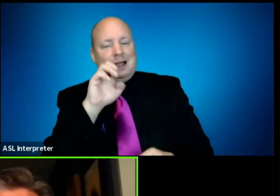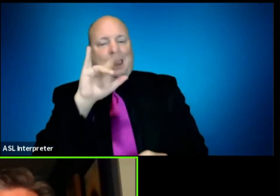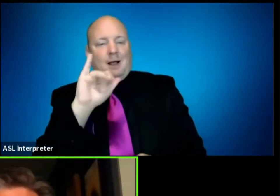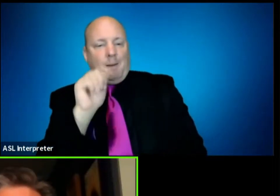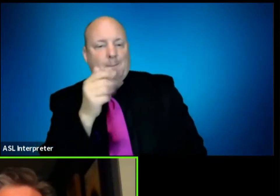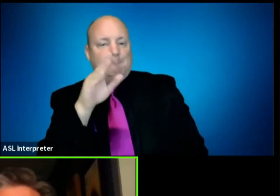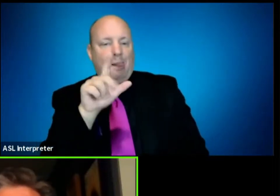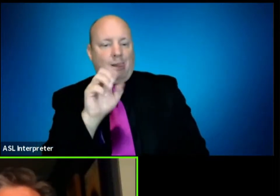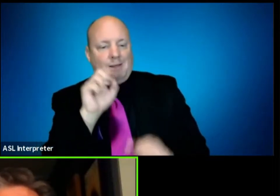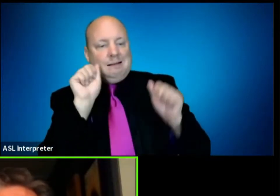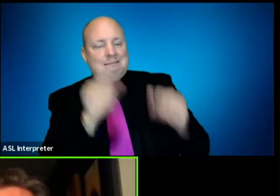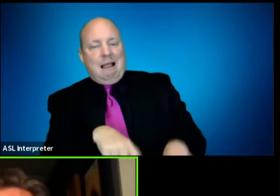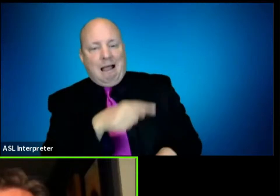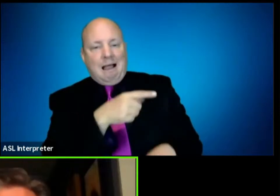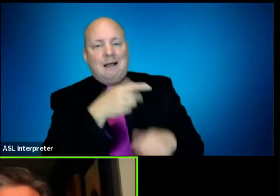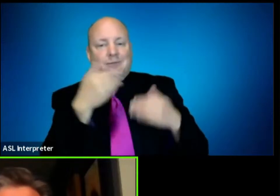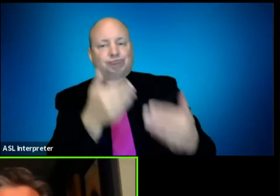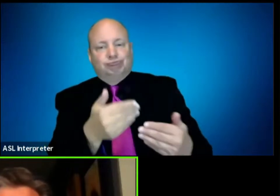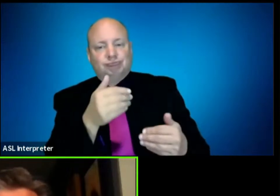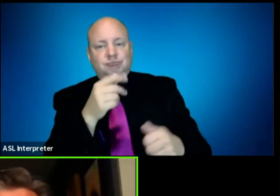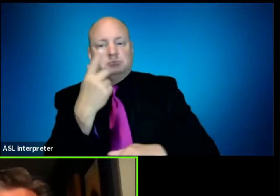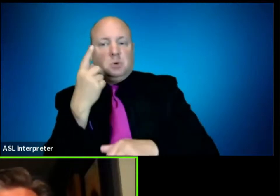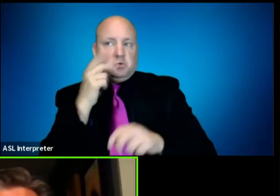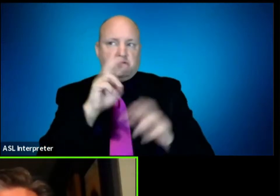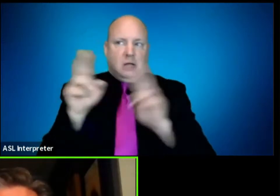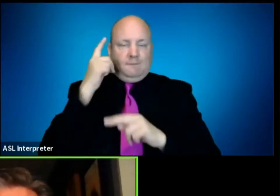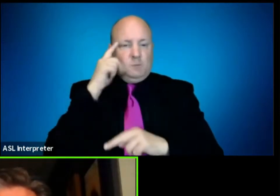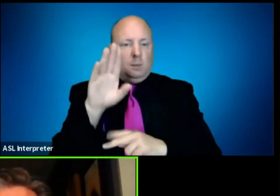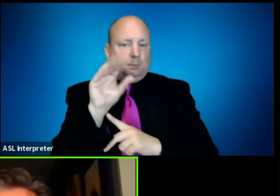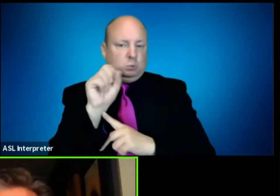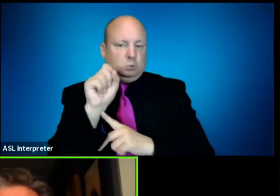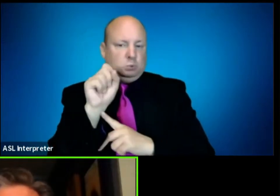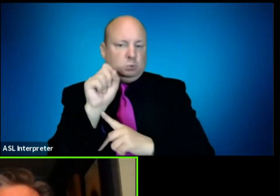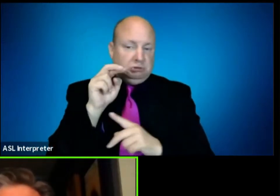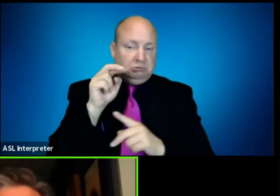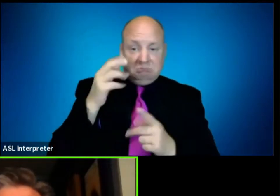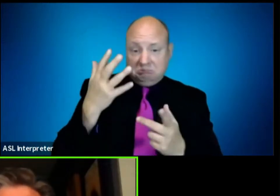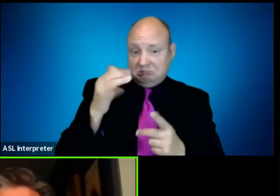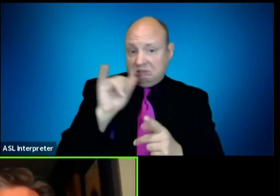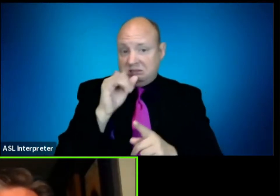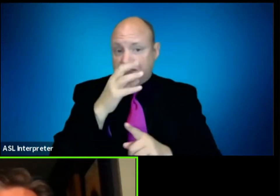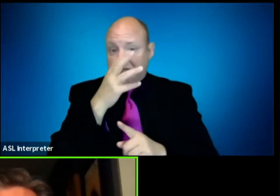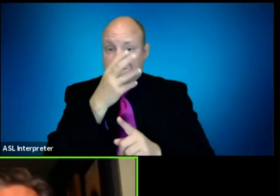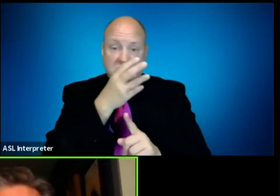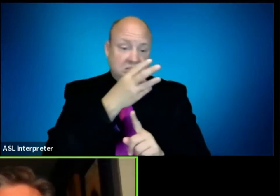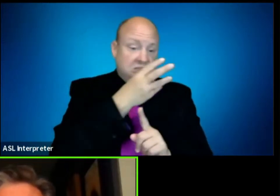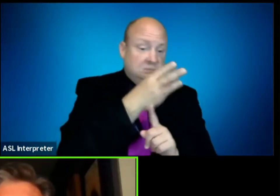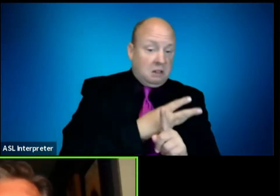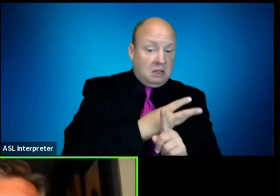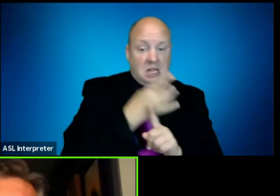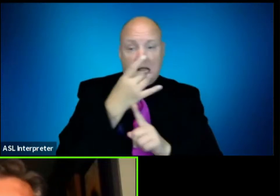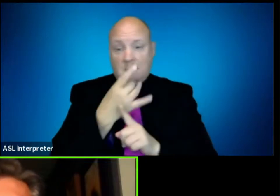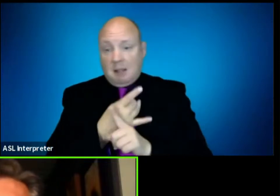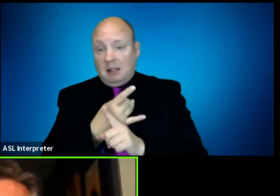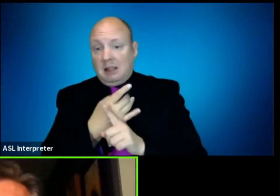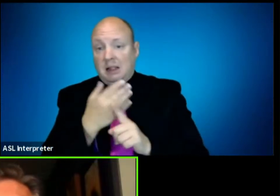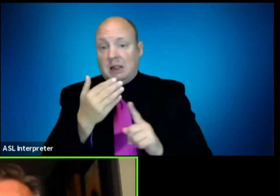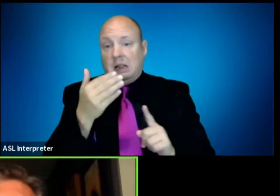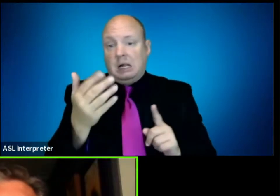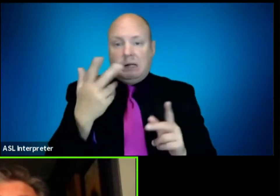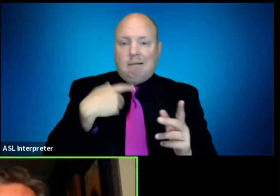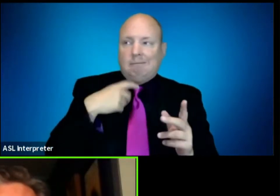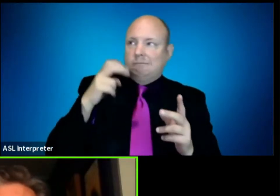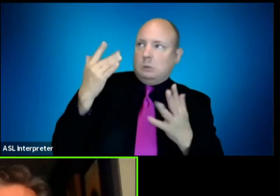booster dose. Whether that timing is 6 or 8 months afterwards, we'll need to hear from our federal partners, but we do anticipate over the coming